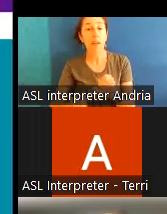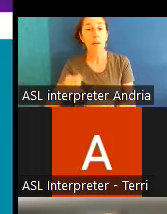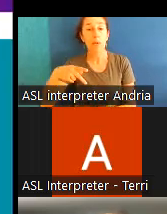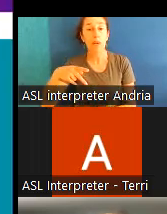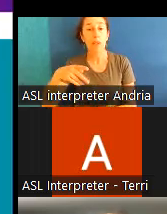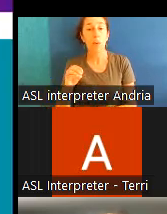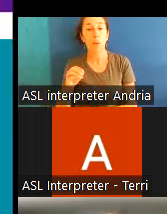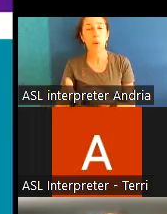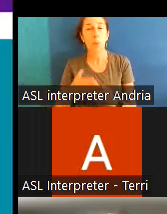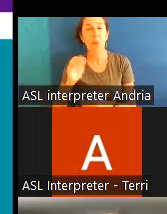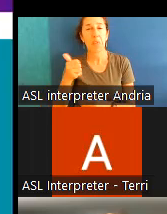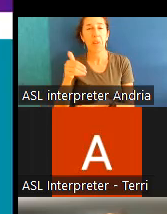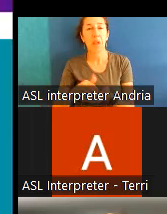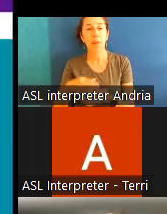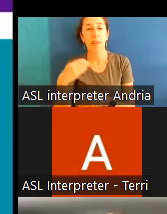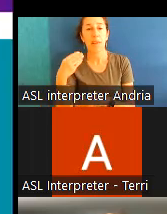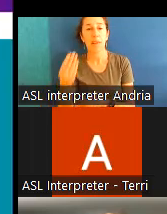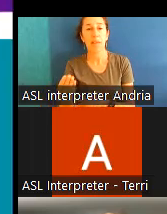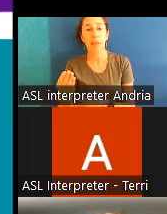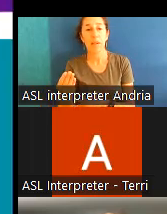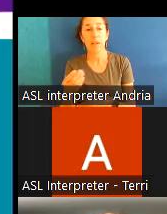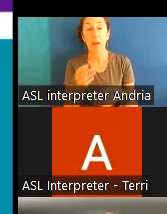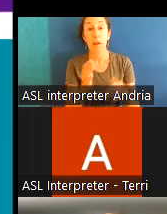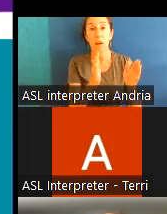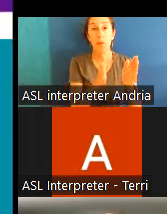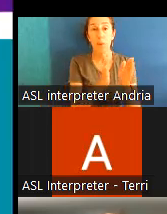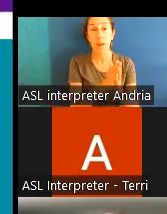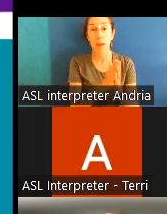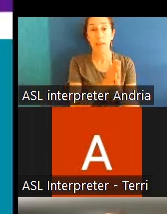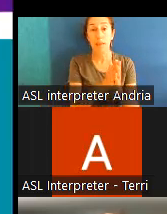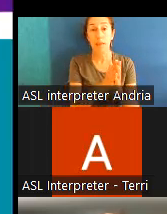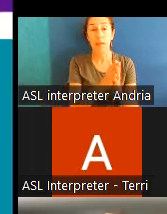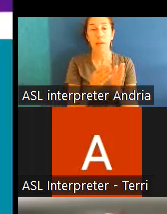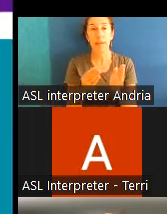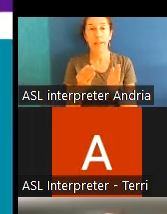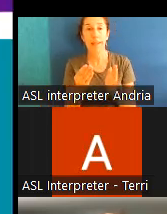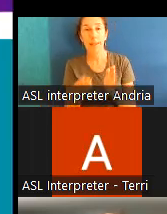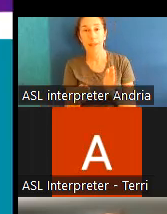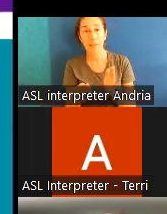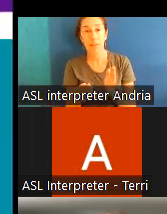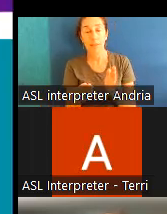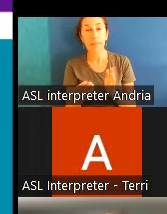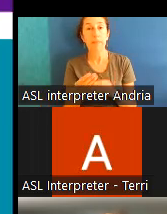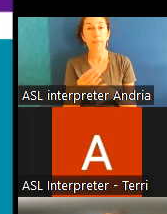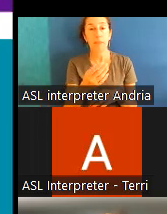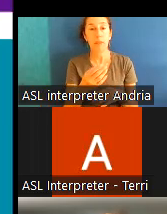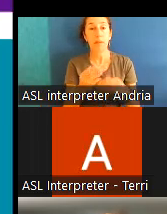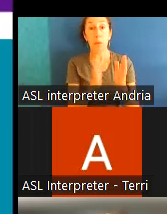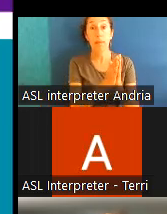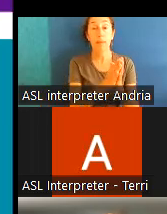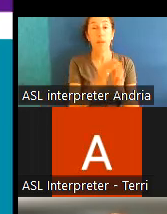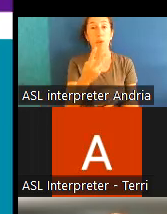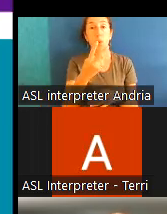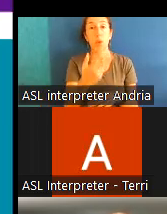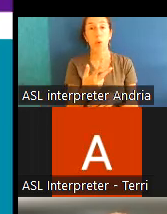realize that only of the orders requested, only 2/3 got temporary, and of the total orders